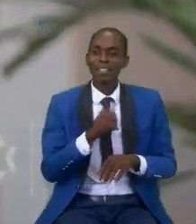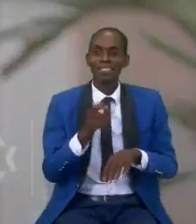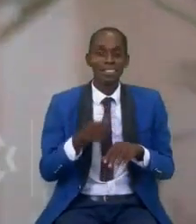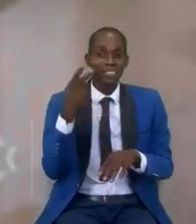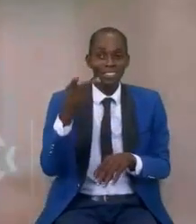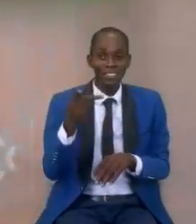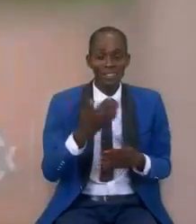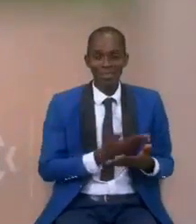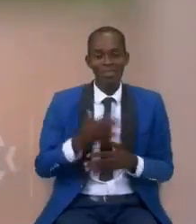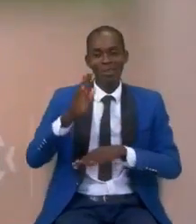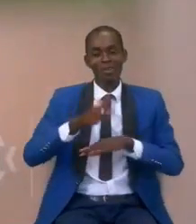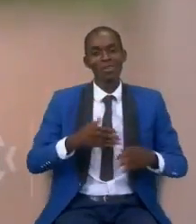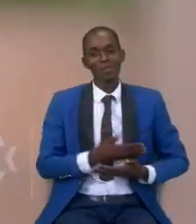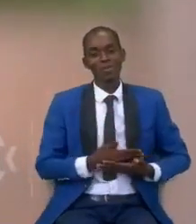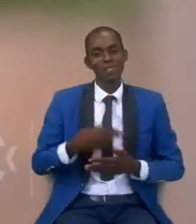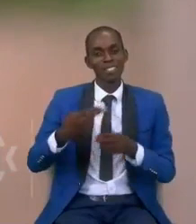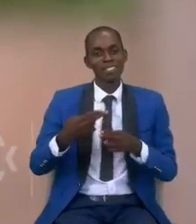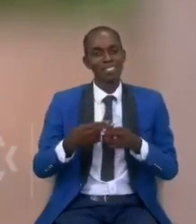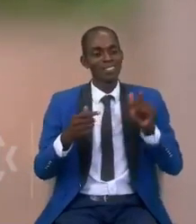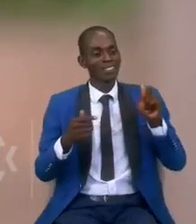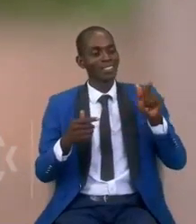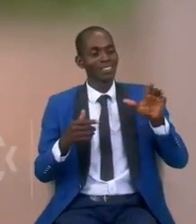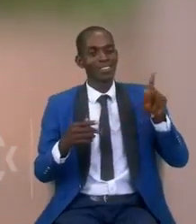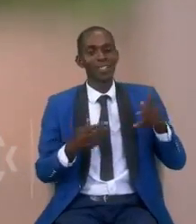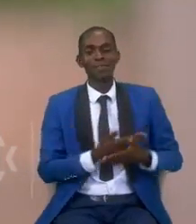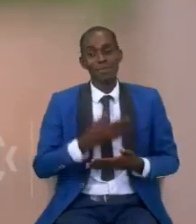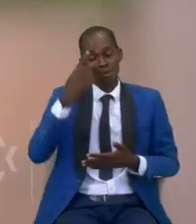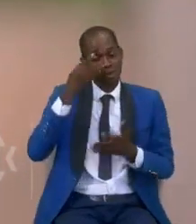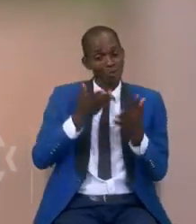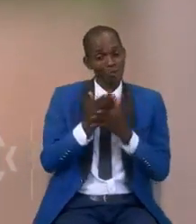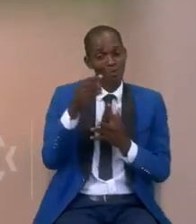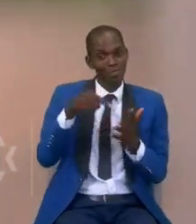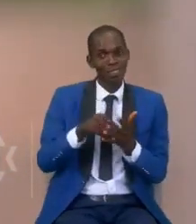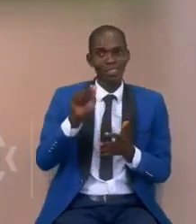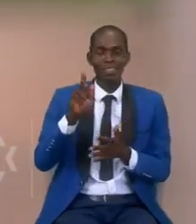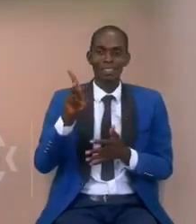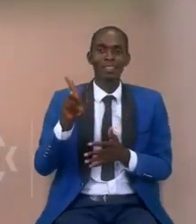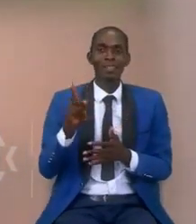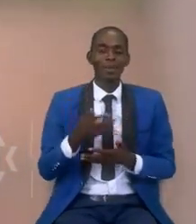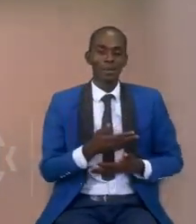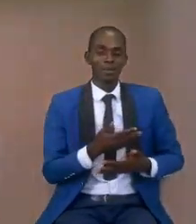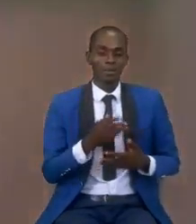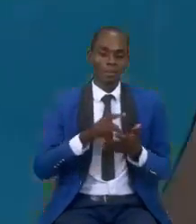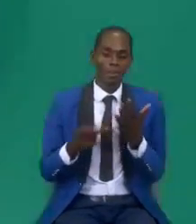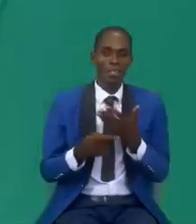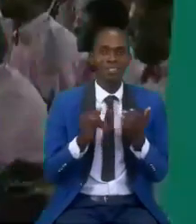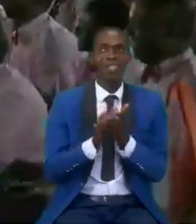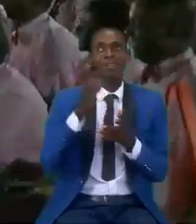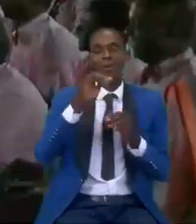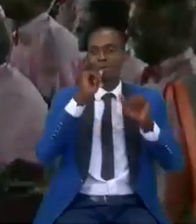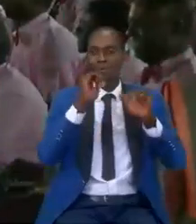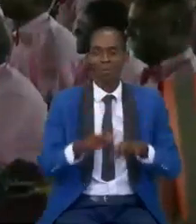our Father and the Lord to bless my home. May his name be praised forever in Jesus' name.